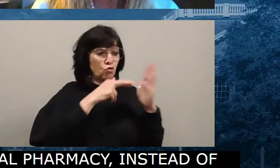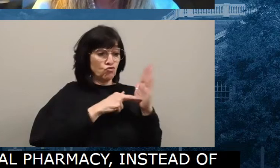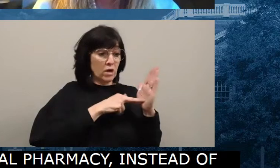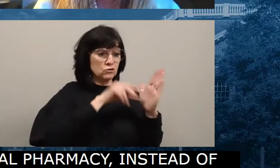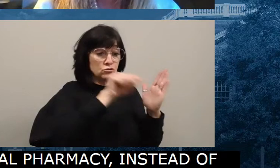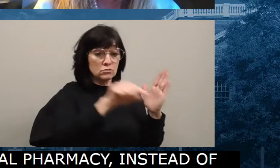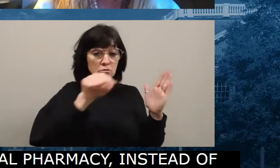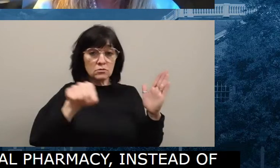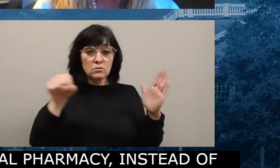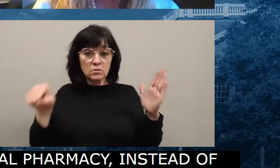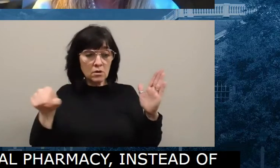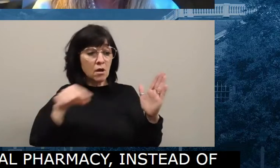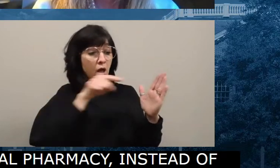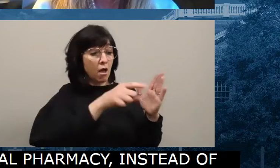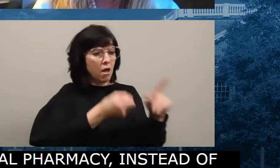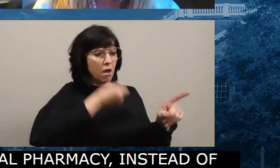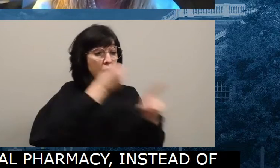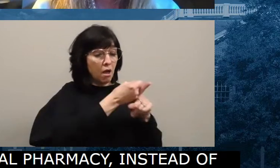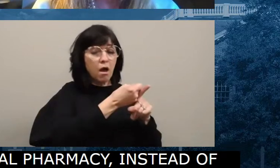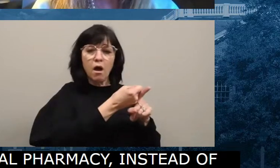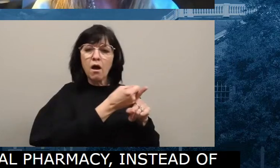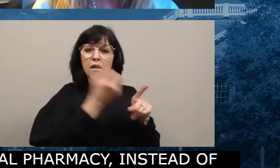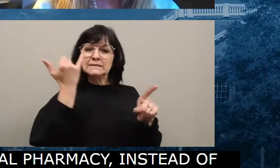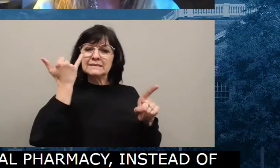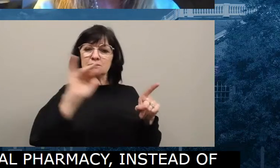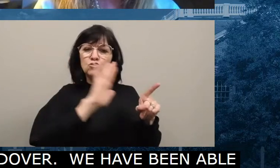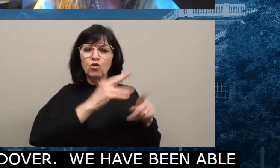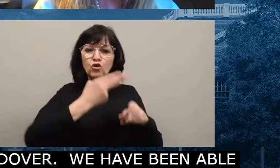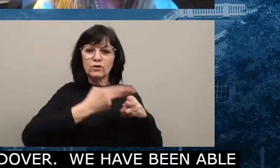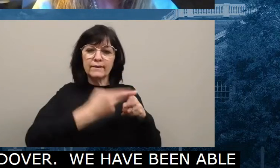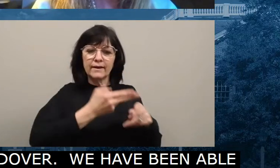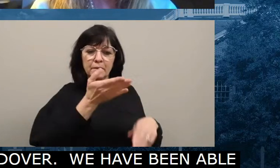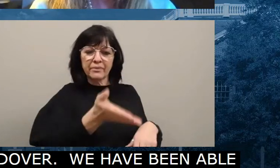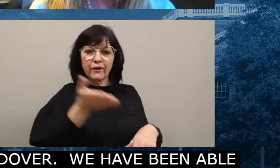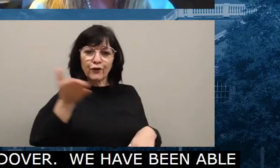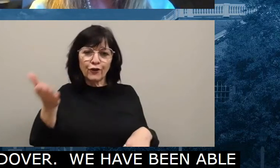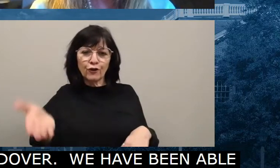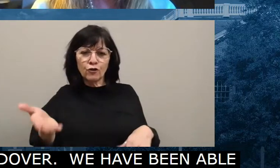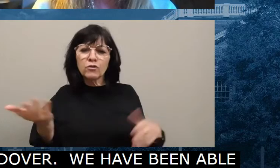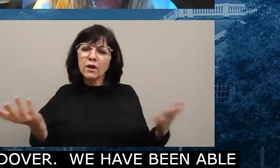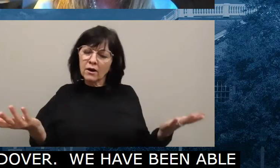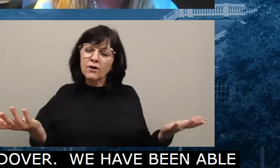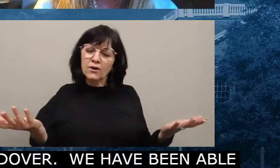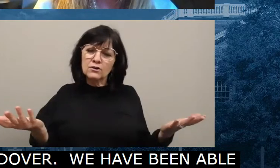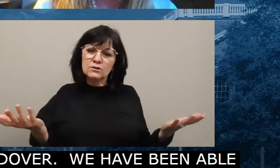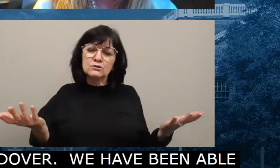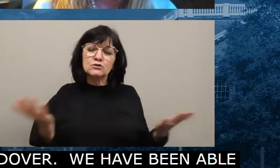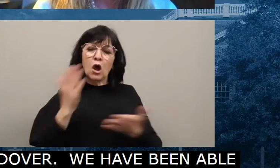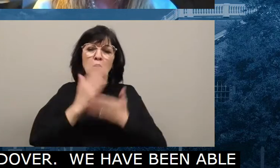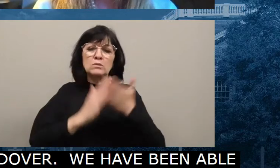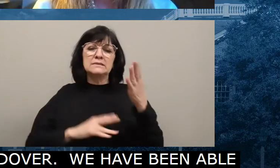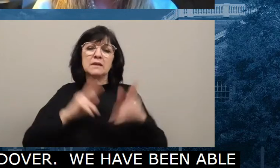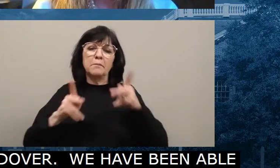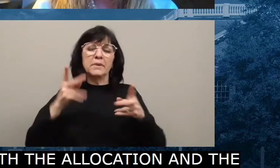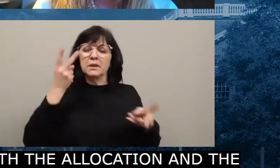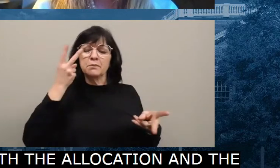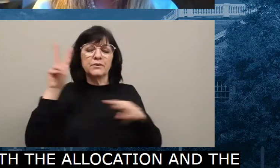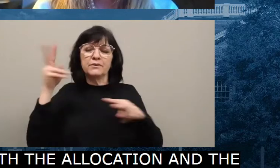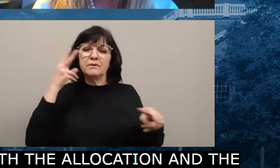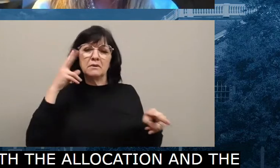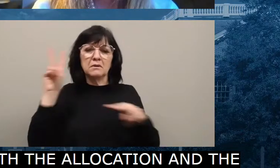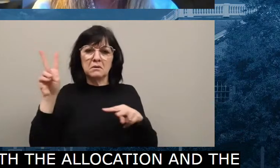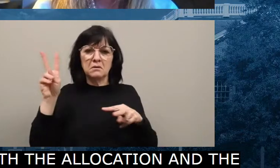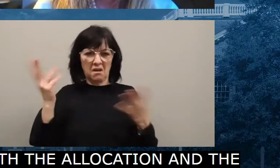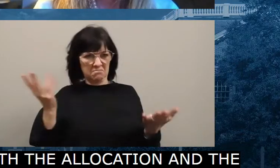the allocation with the intensity as measured by the sign up, the time for signing up and filling